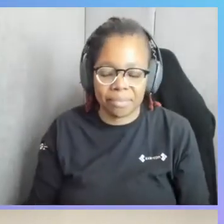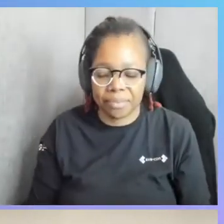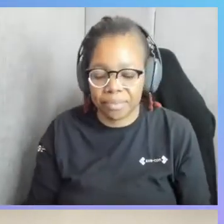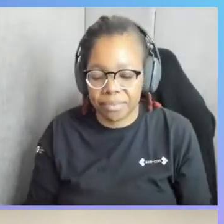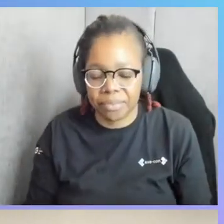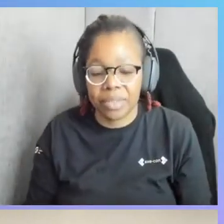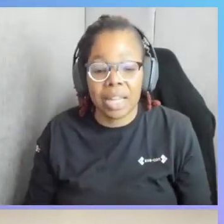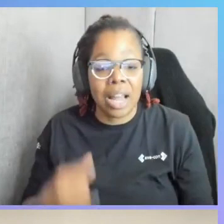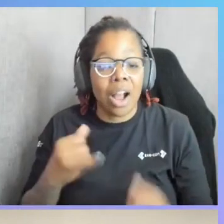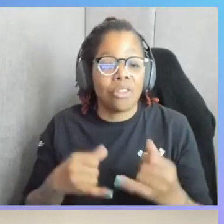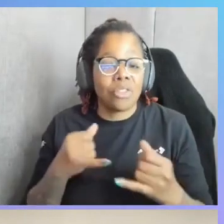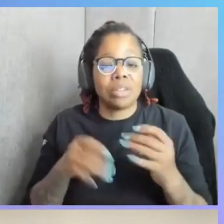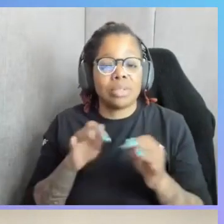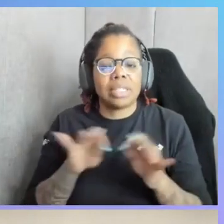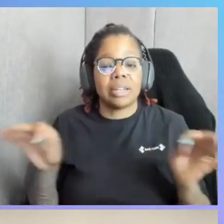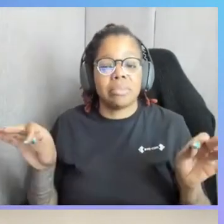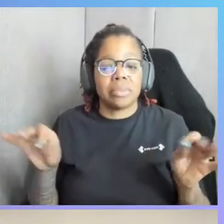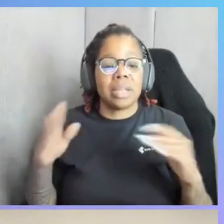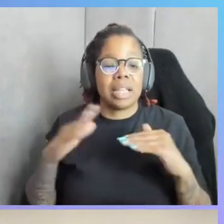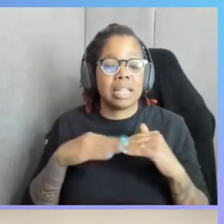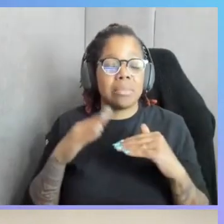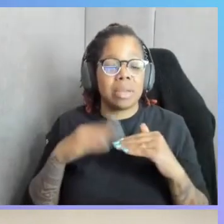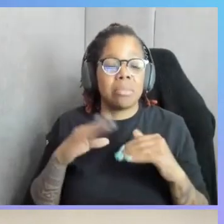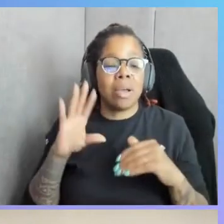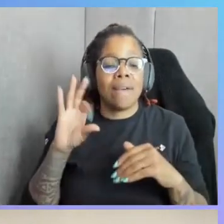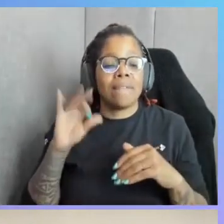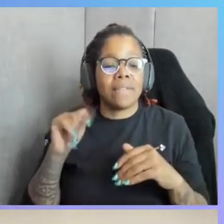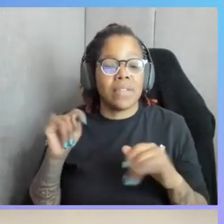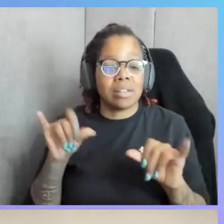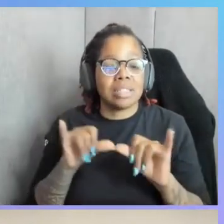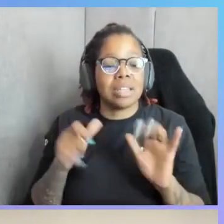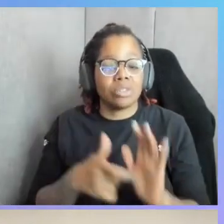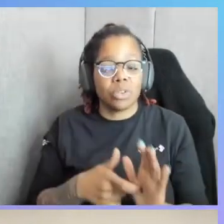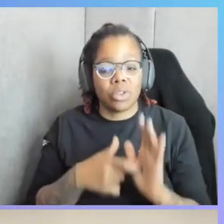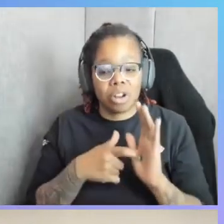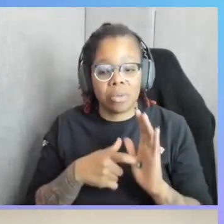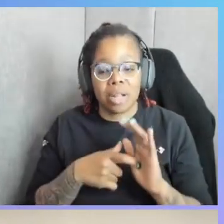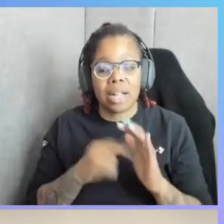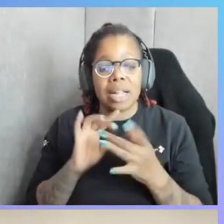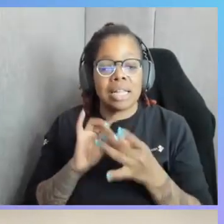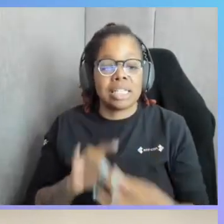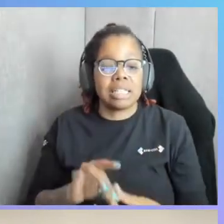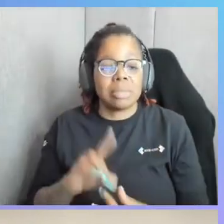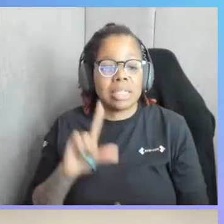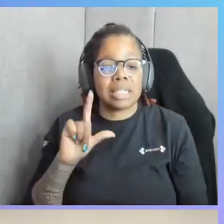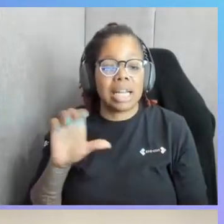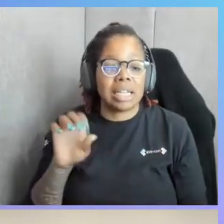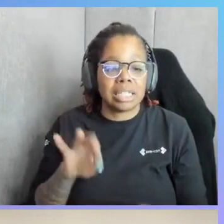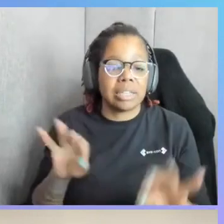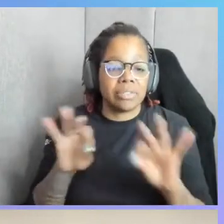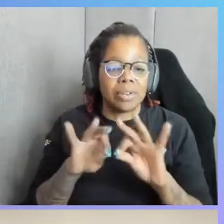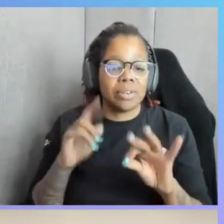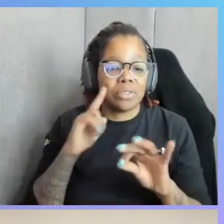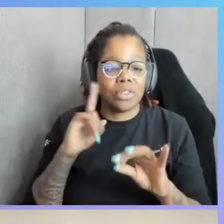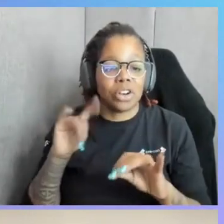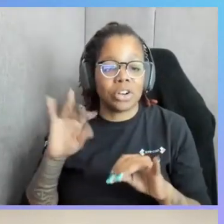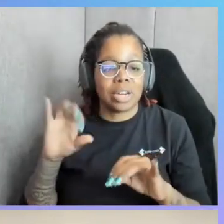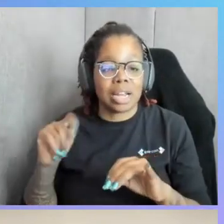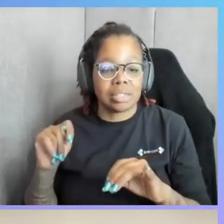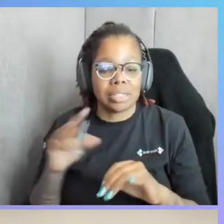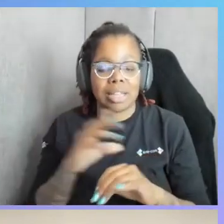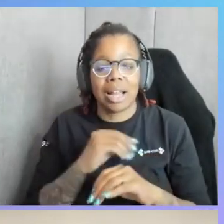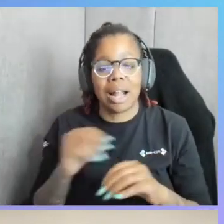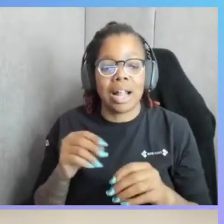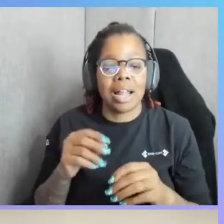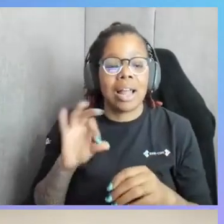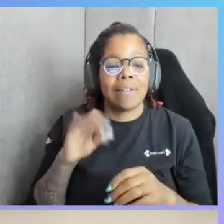final statement. The minimum font size requirement is based on the LC value of your text and the font weight